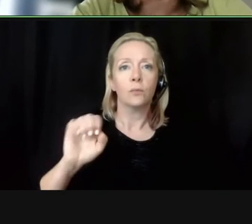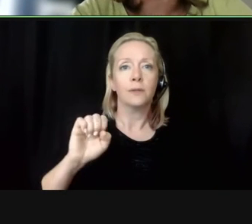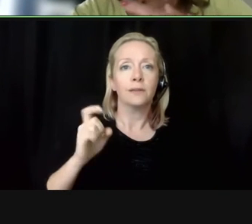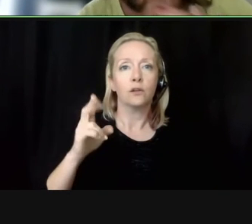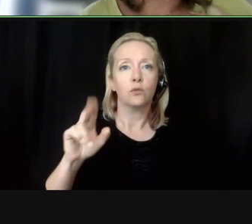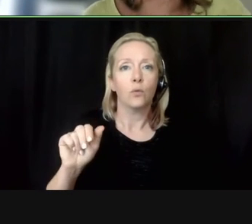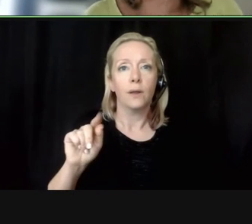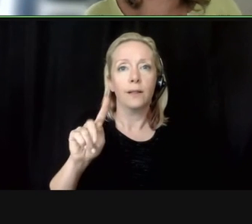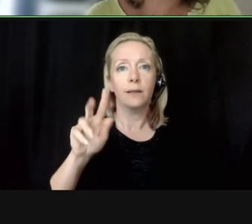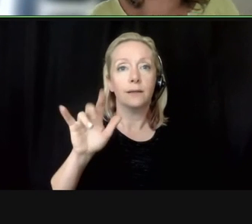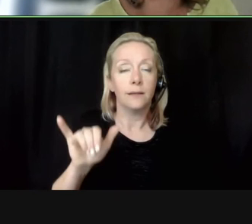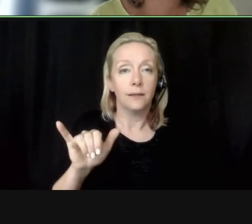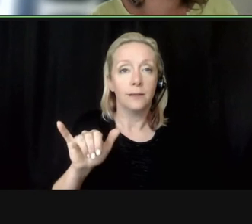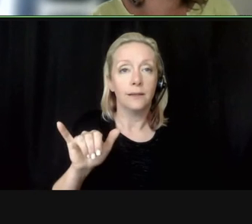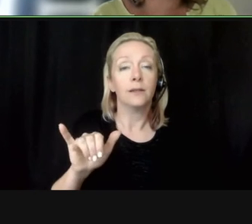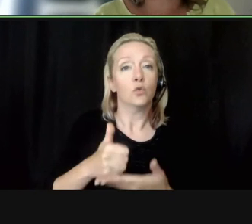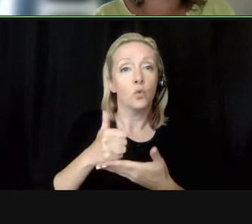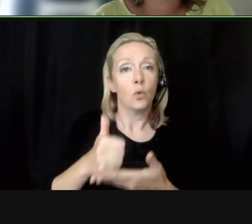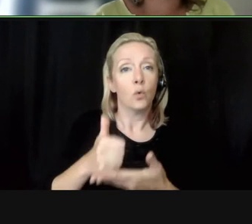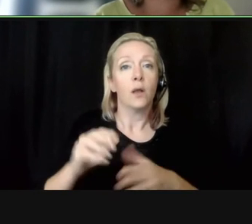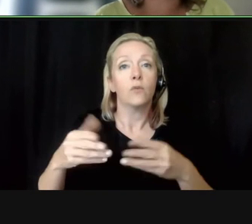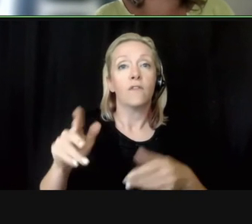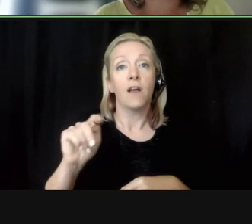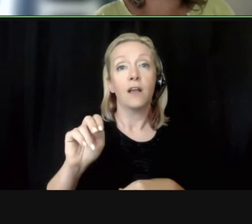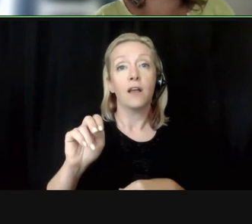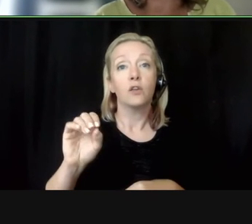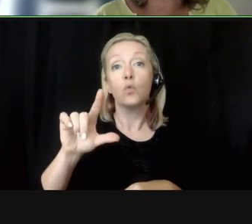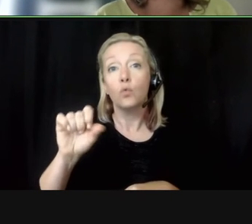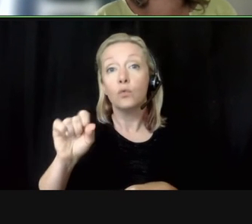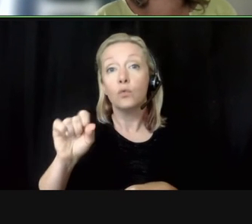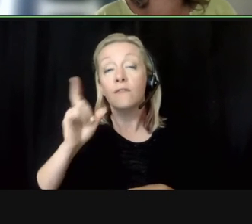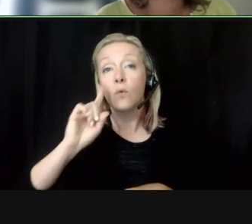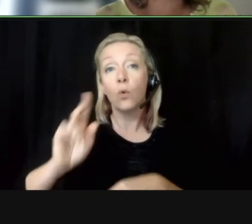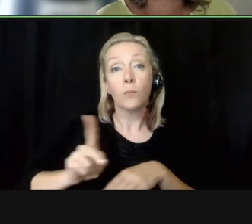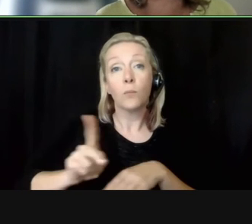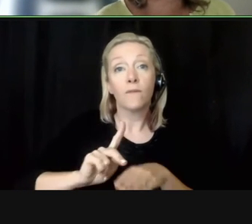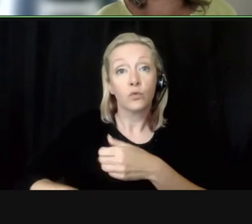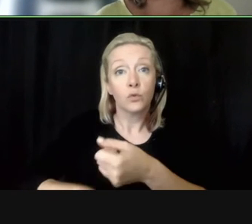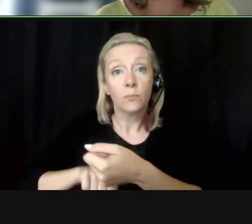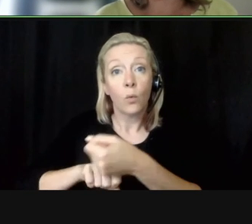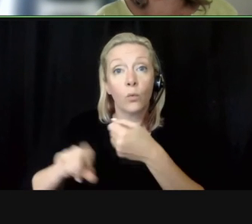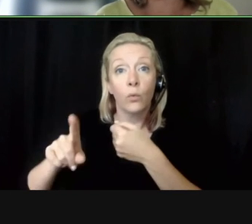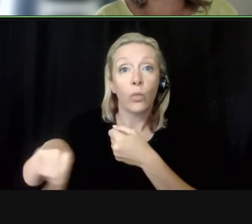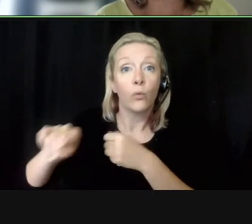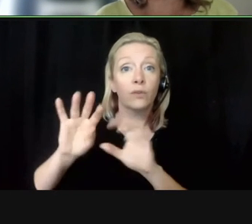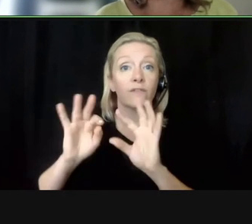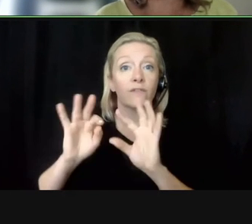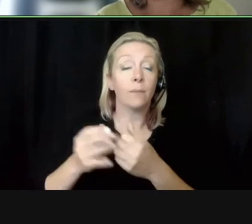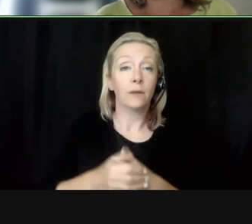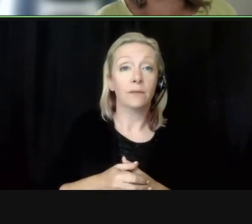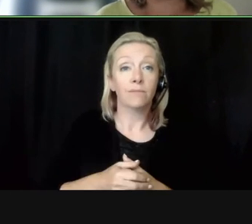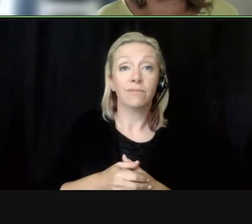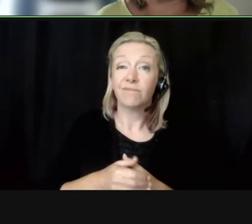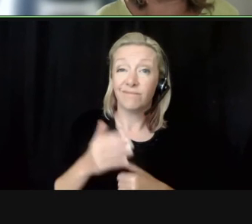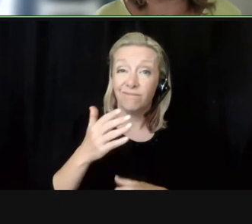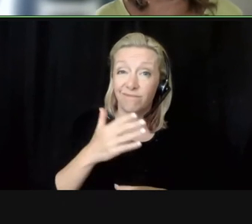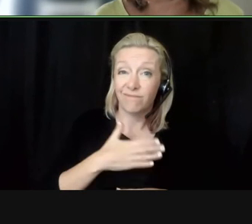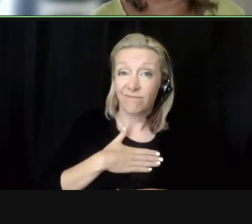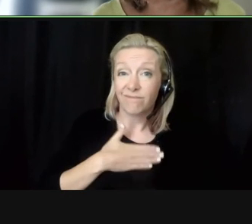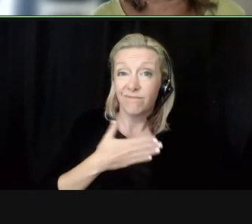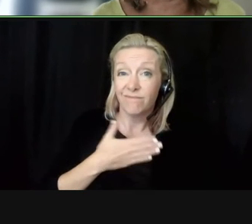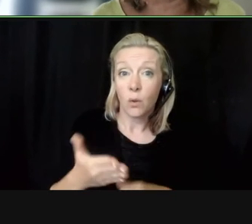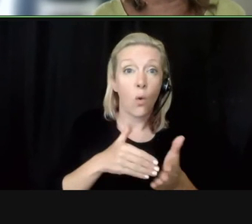to help give the tools for professionals, because the professionals do not get this information as